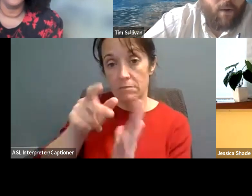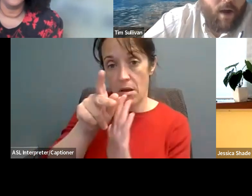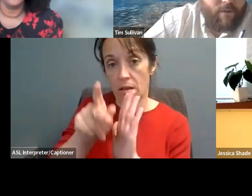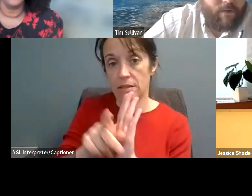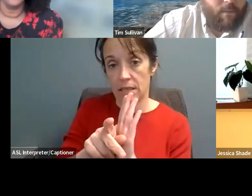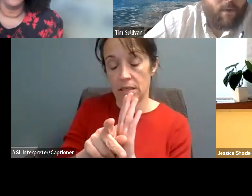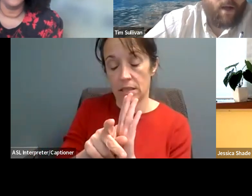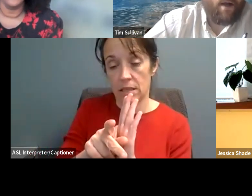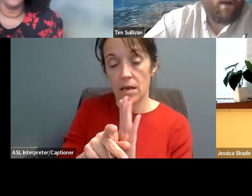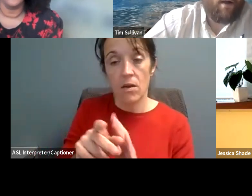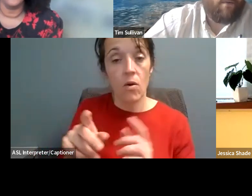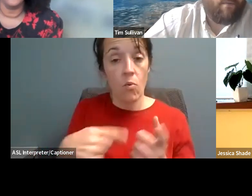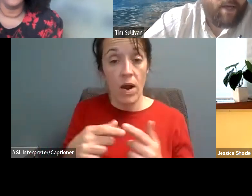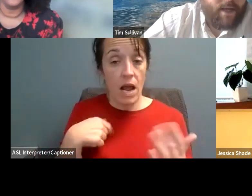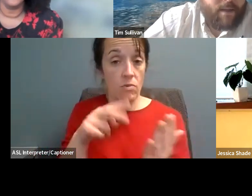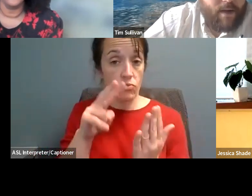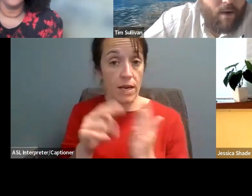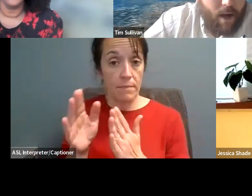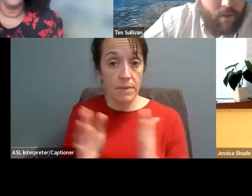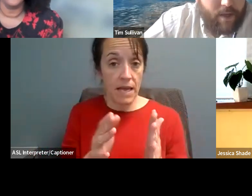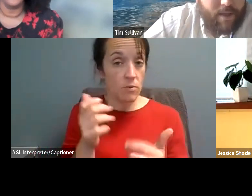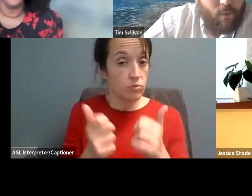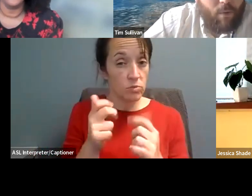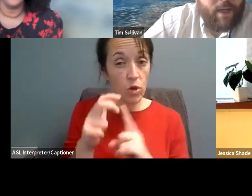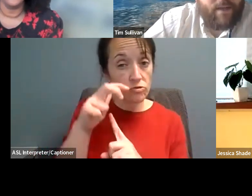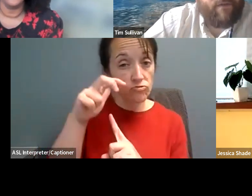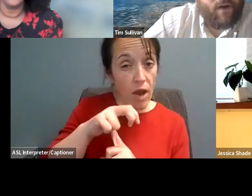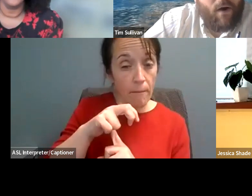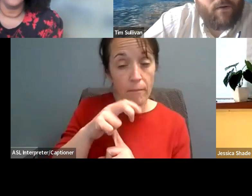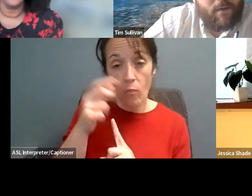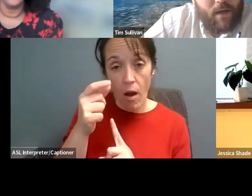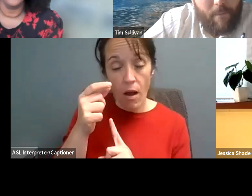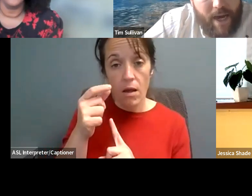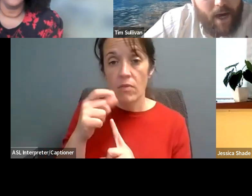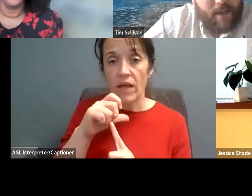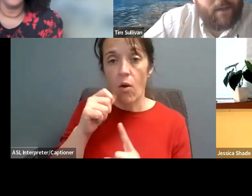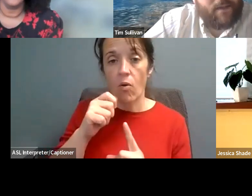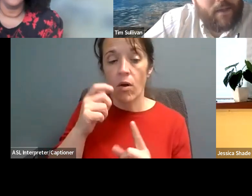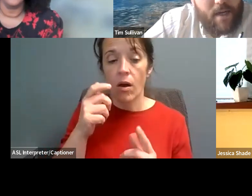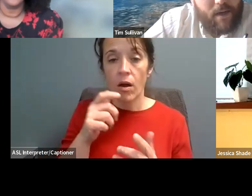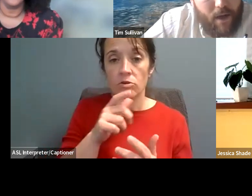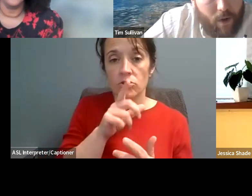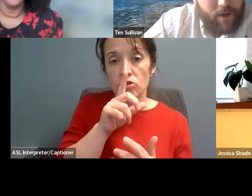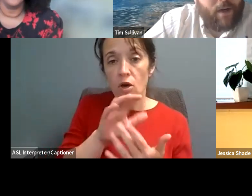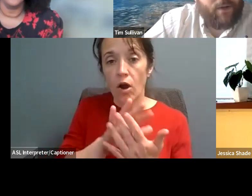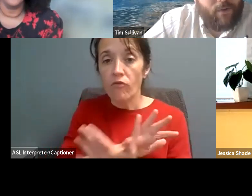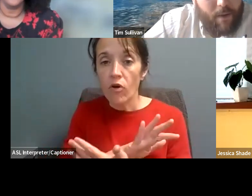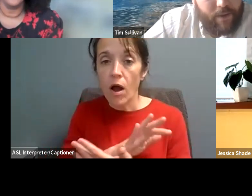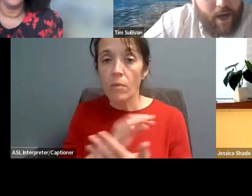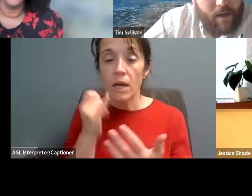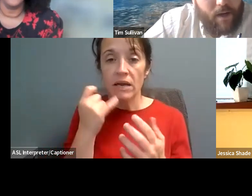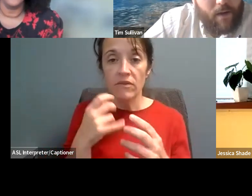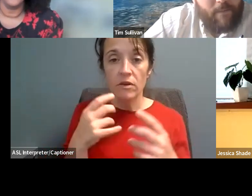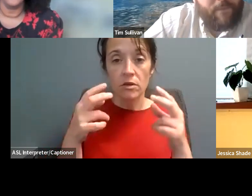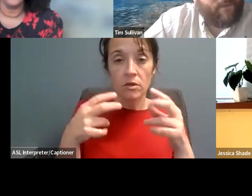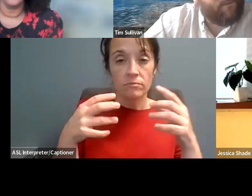shy away from being clear about things that will be difficult. and may not succeed, and what you're going to do about